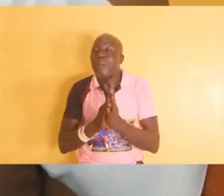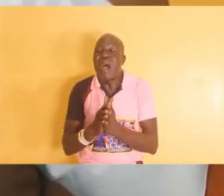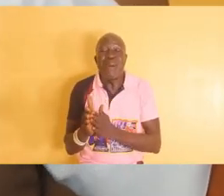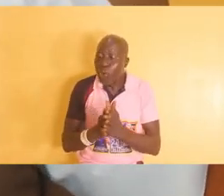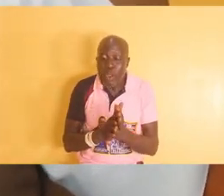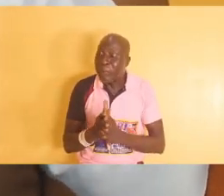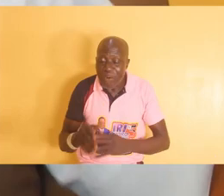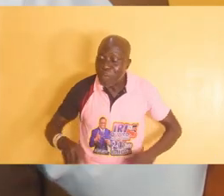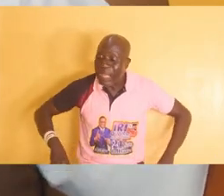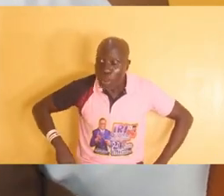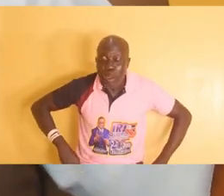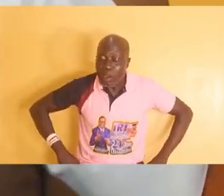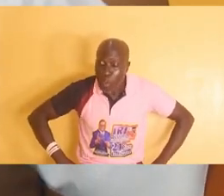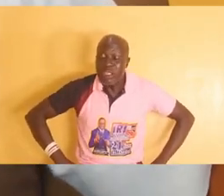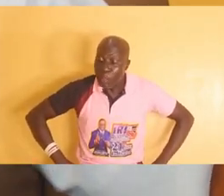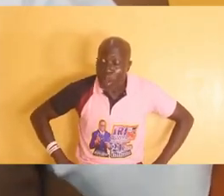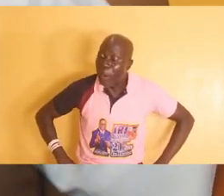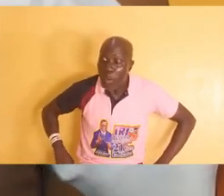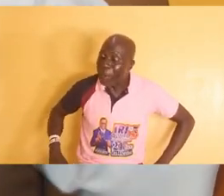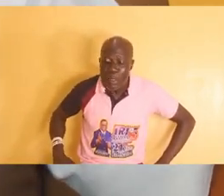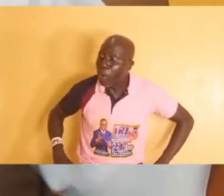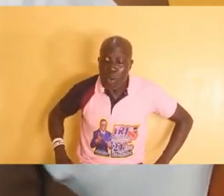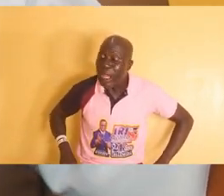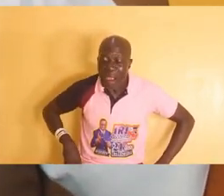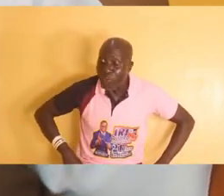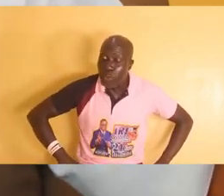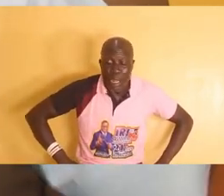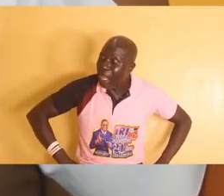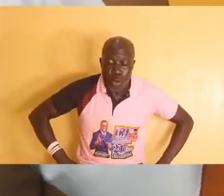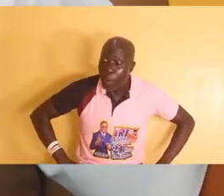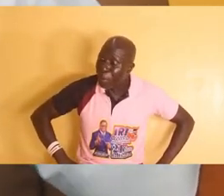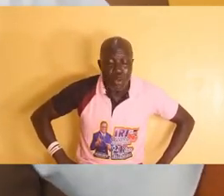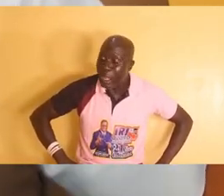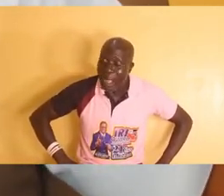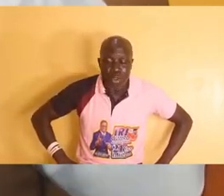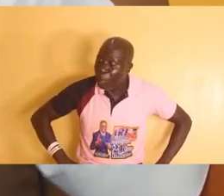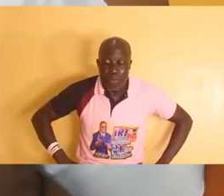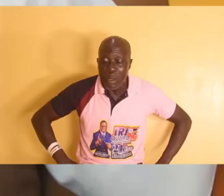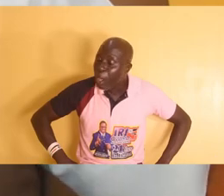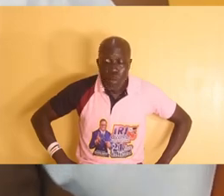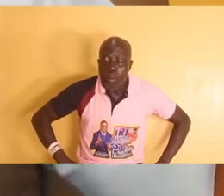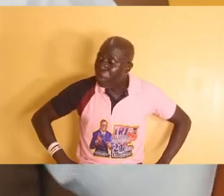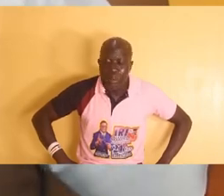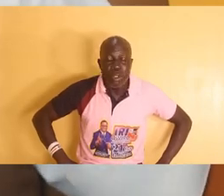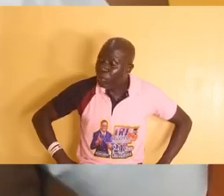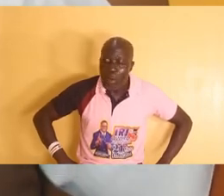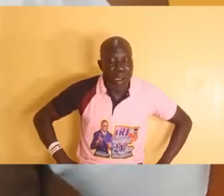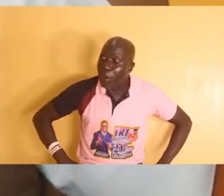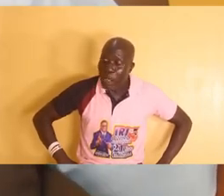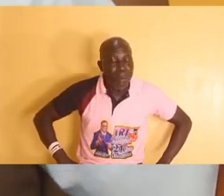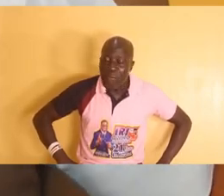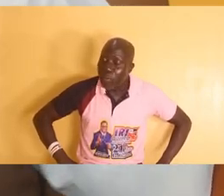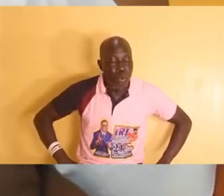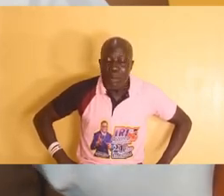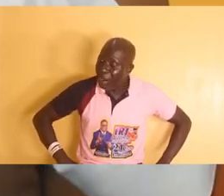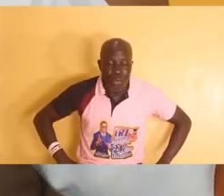Yes. Oh Jesus. Yes. Oh Jesus. Yes. Oh Jesus. Yes. Oh Jesus. Yes. Oh Jesus. Yes. Oh Jesus. Yes. Oh Jesus. Yes. Oh Jesus. Yes. Oh Jesus. Yes. Oh Jesus. Yes. Oh Jesus. Yes. Oh Jesus. Yes. Oh Jesus. Yes. Oh Jesus. Yes. Oh Jesus. Yes. Oh Jesus. Yes. Oh Jesus. Yes. Oh Jesus. Yes. Oh Jesus. Yes. Oh Jesus. Yes. Oh Jesus. Yes. Oh Jesus. Yes. Oh Jesus. Yes. Oh Jesus. Yes. Oh Jesus. Yes. Oh Jesus. Yes. Oh Jesus. Yes. Oh Jesus. Yes. Oh Jesus. Yes. Oh Jesus. Yes. Oh Jesus. Yes. Oh Jesus. Yes. Oh Jesus. Yes. Oh Jesus. Yes. Oh Jesus. Yes. Oh